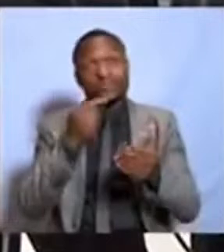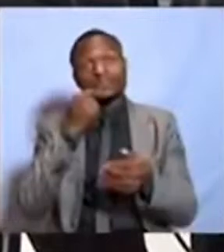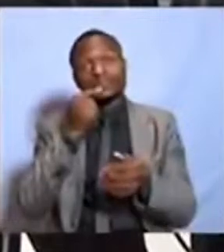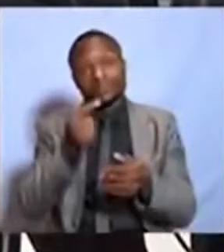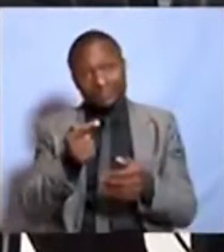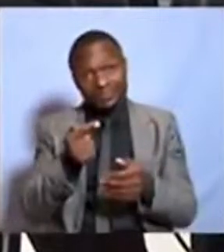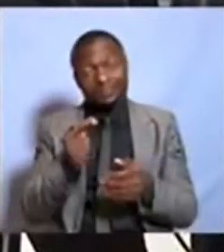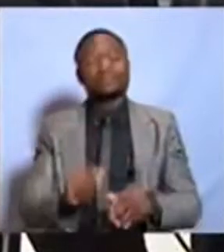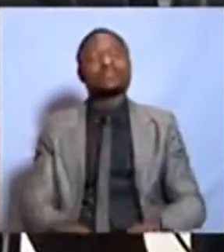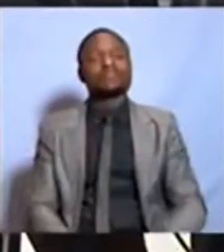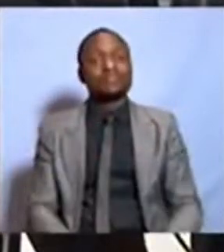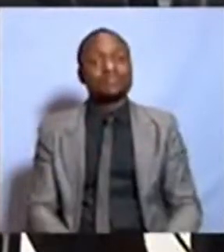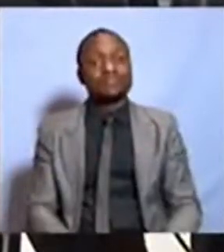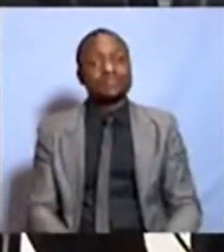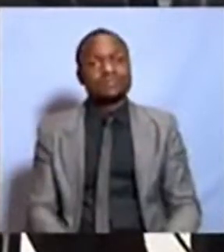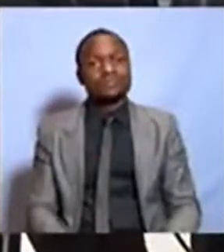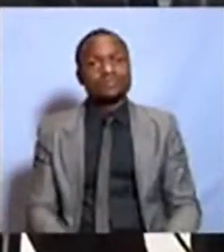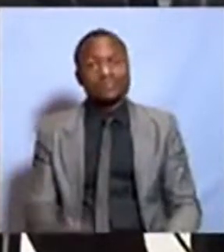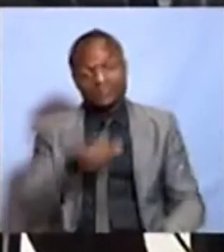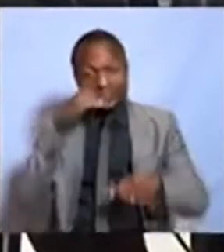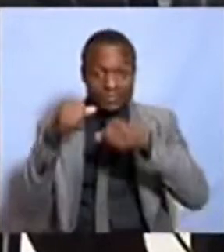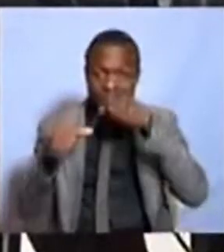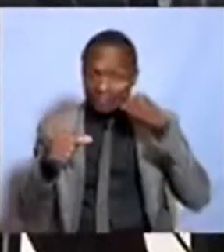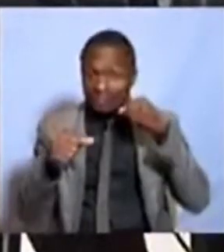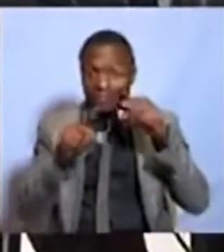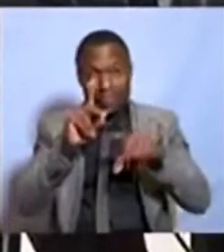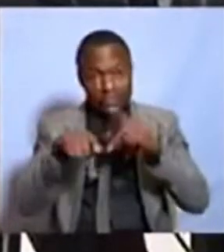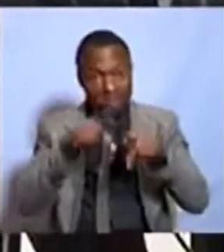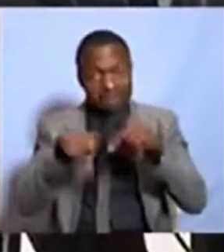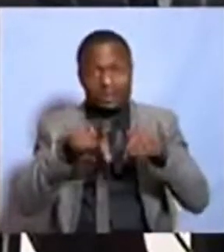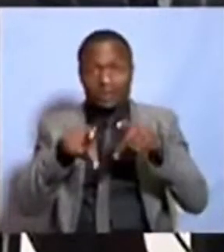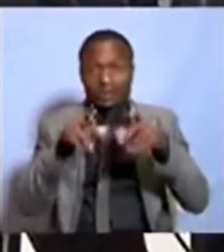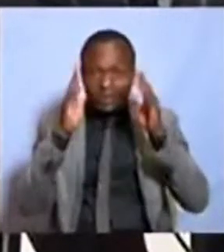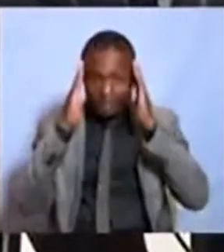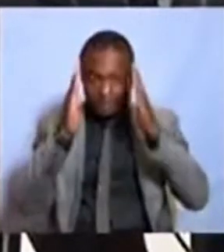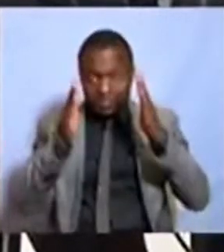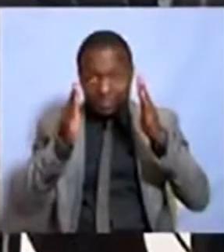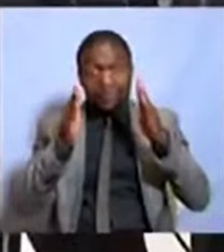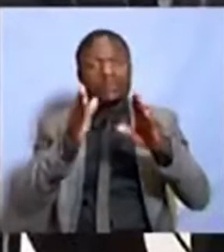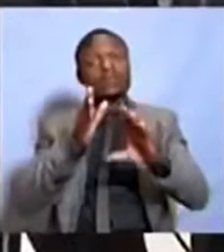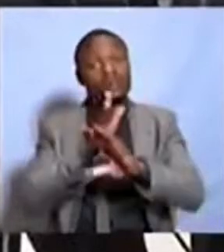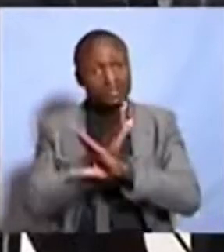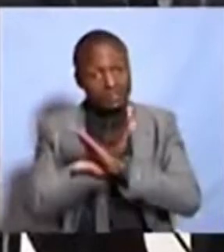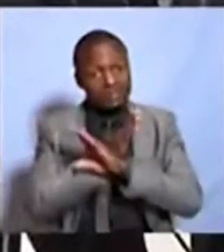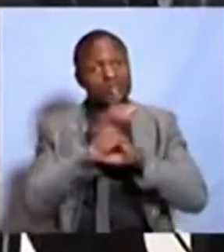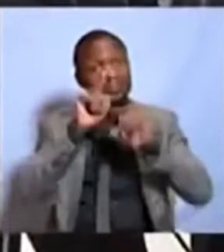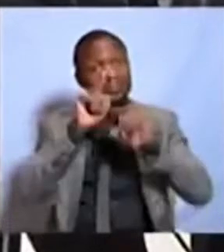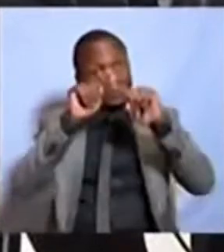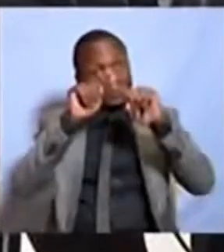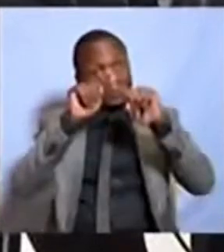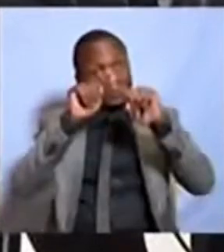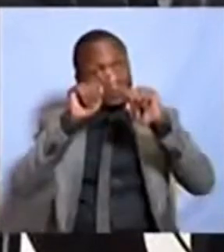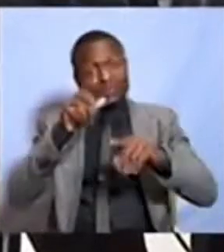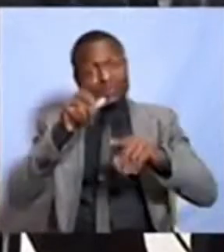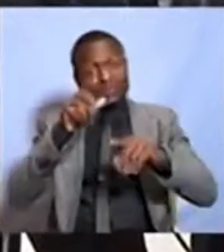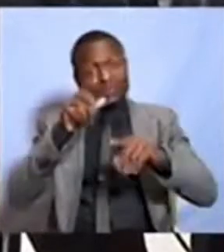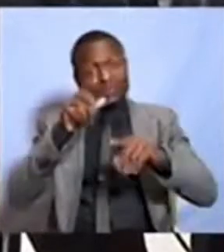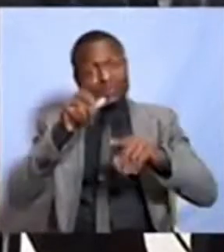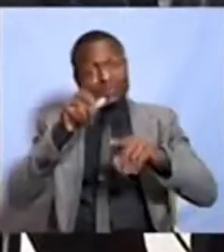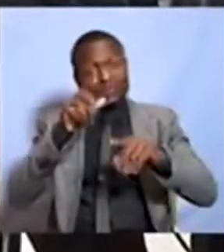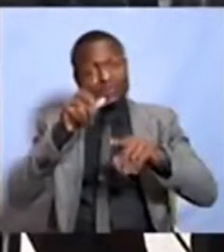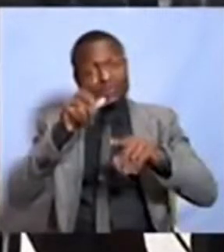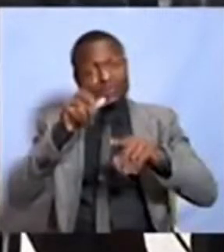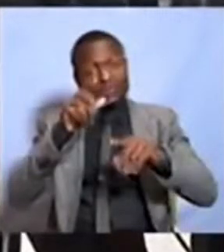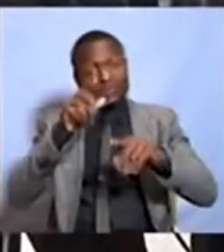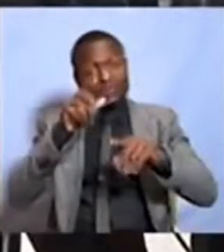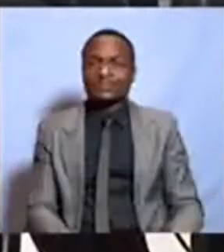point. So on agriculture, people are really impacted because Zambia is heavily reliant, our farmers are heavily reliant on maize. So then